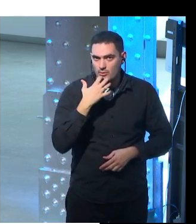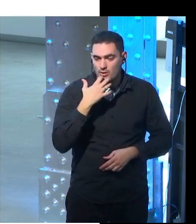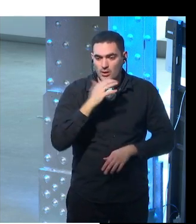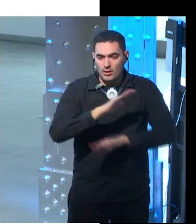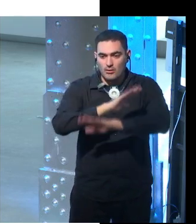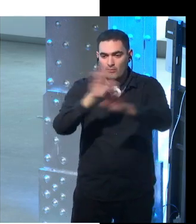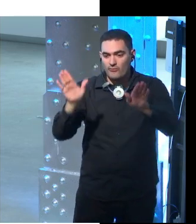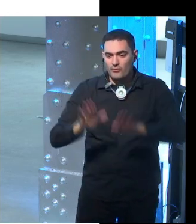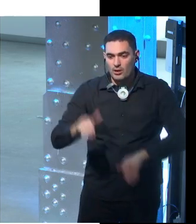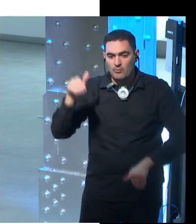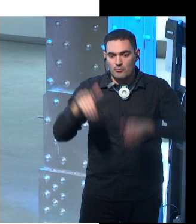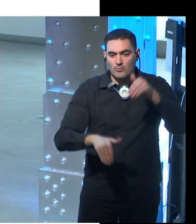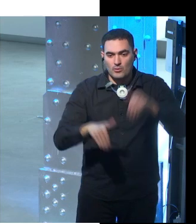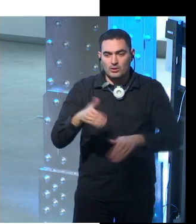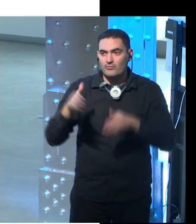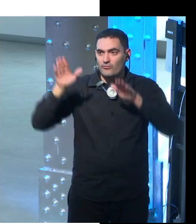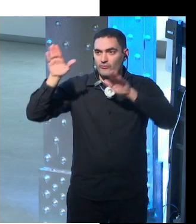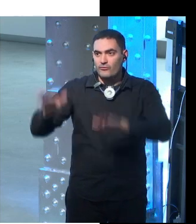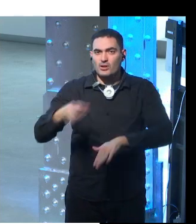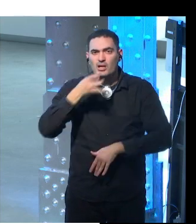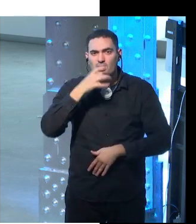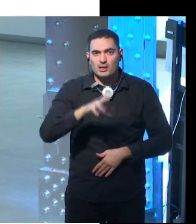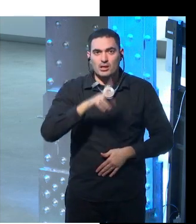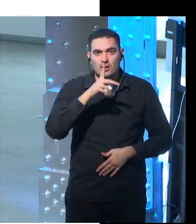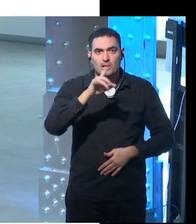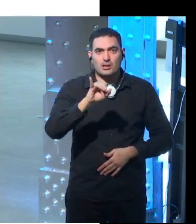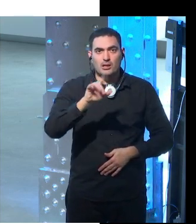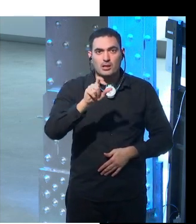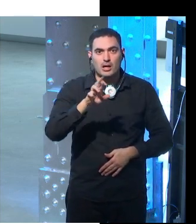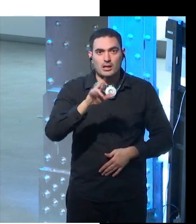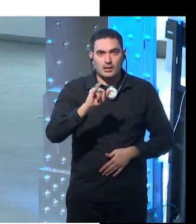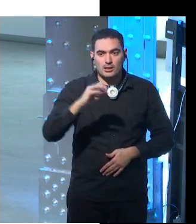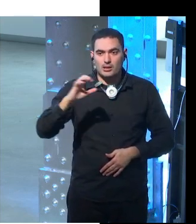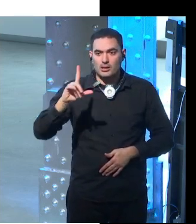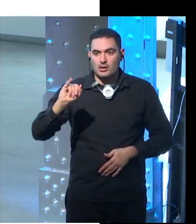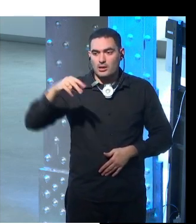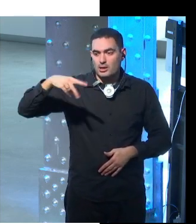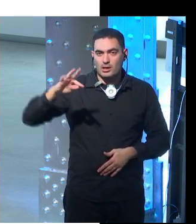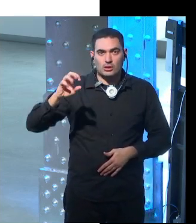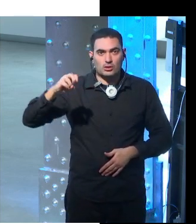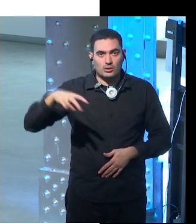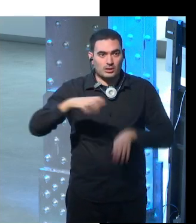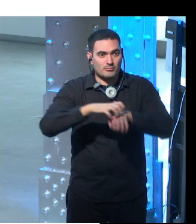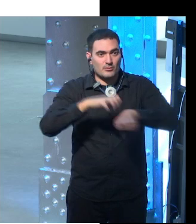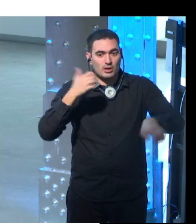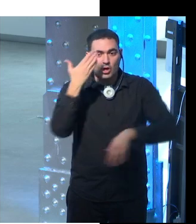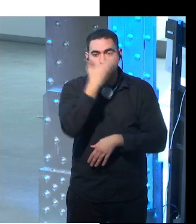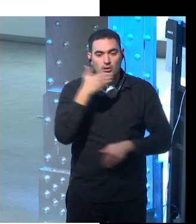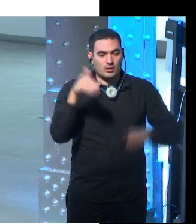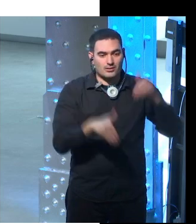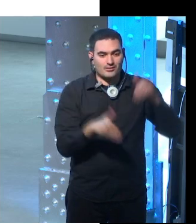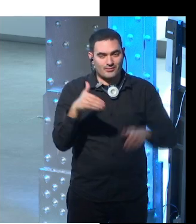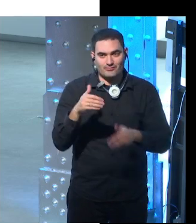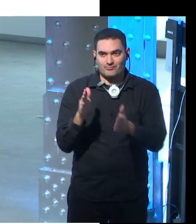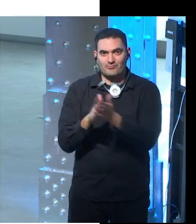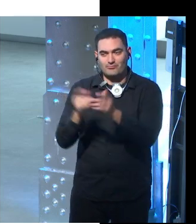Clinton, leaving her with a majority in the Electoral College. Now, I'm definitely